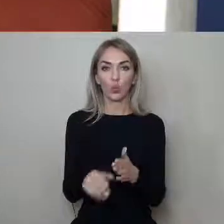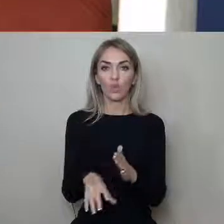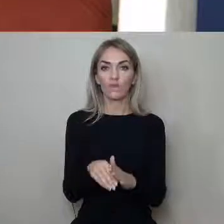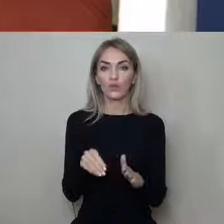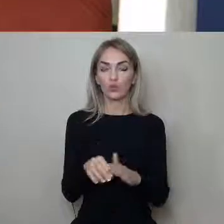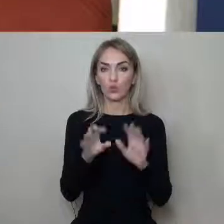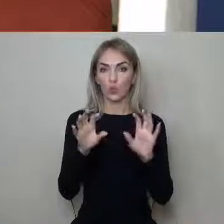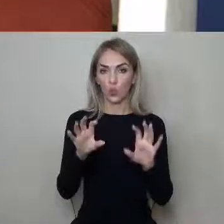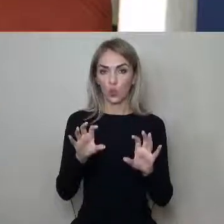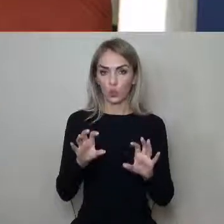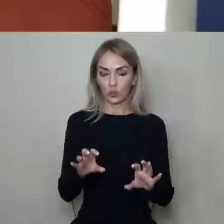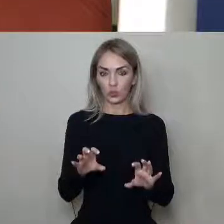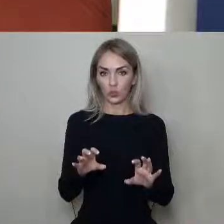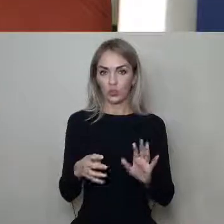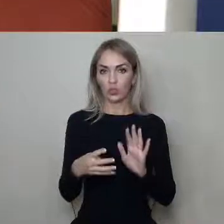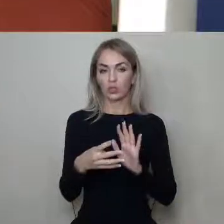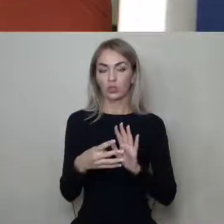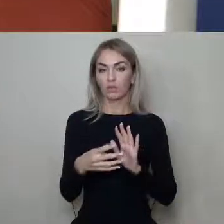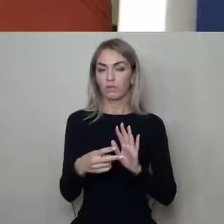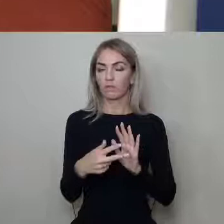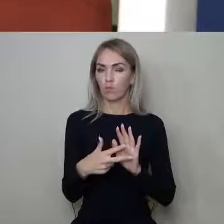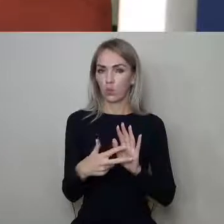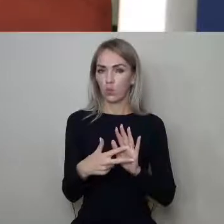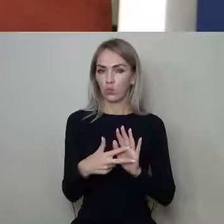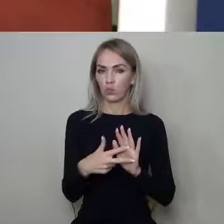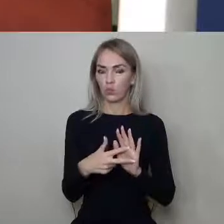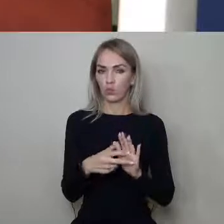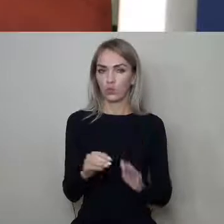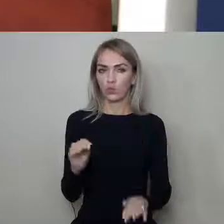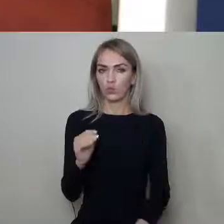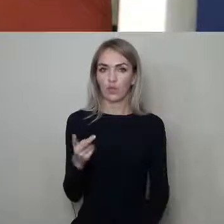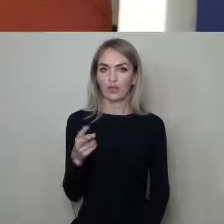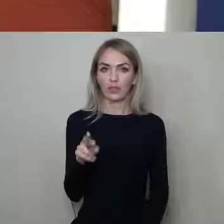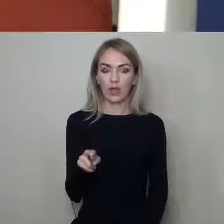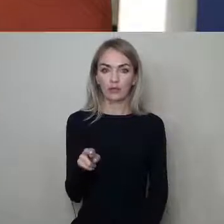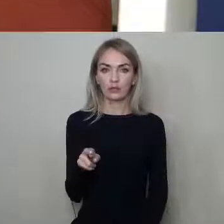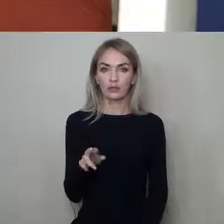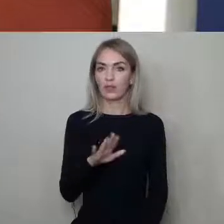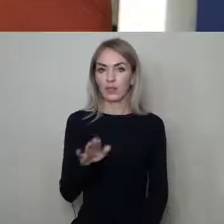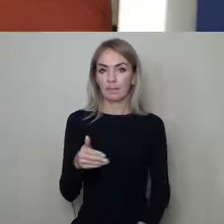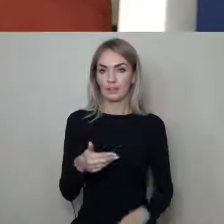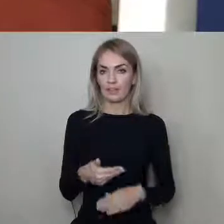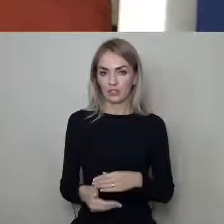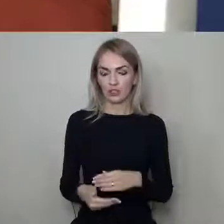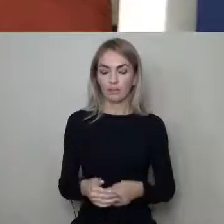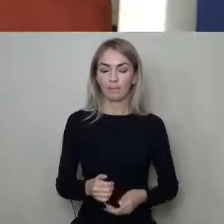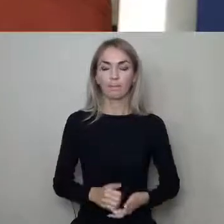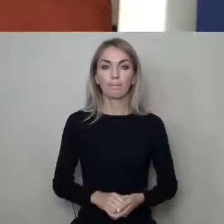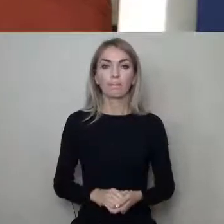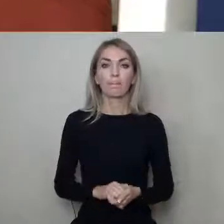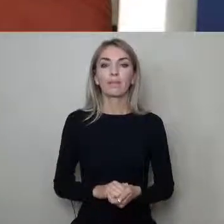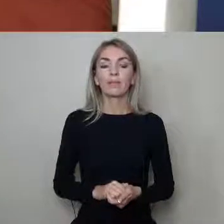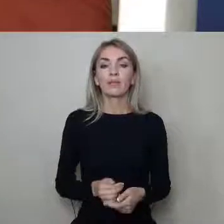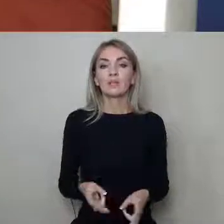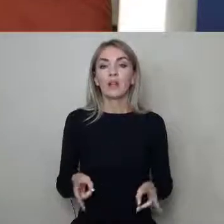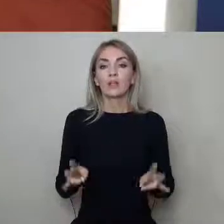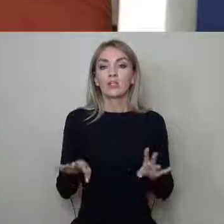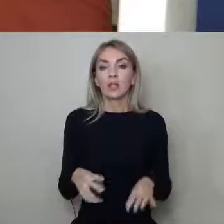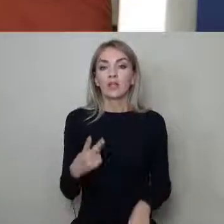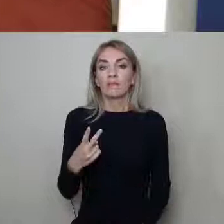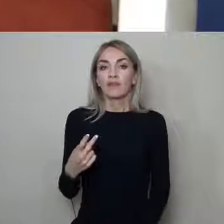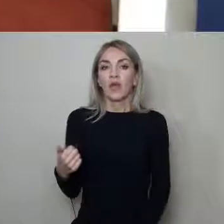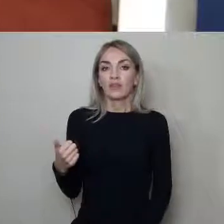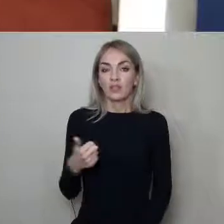TCs are going to be set up under the election code on October 8-9, no later than that. And we have